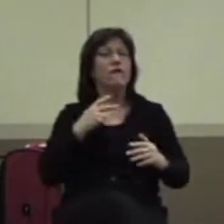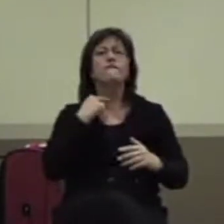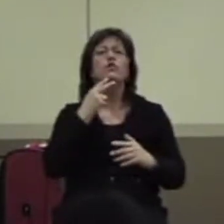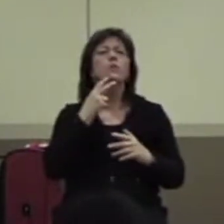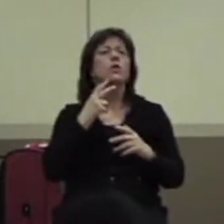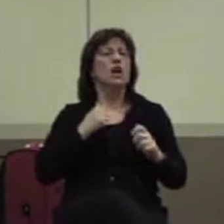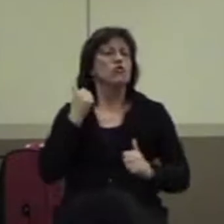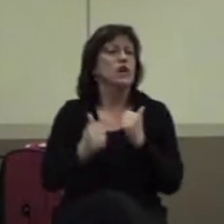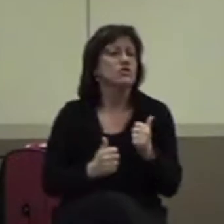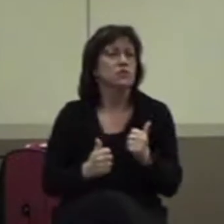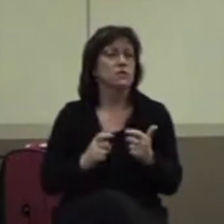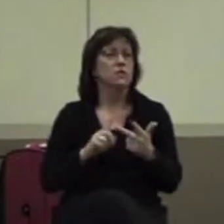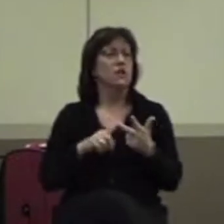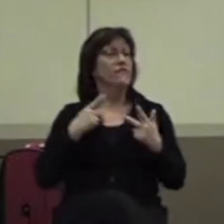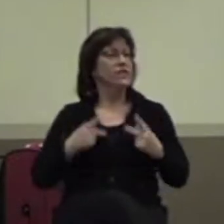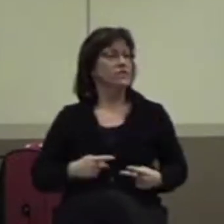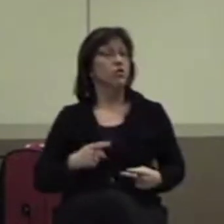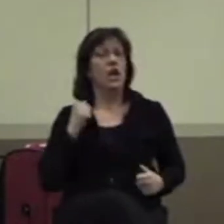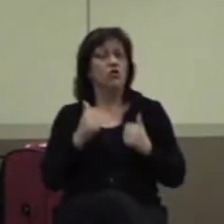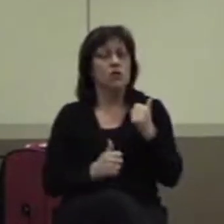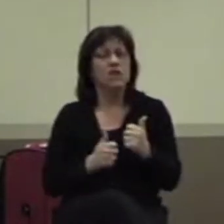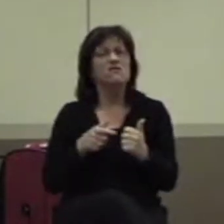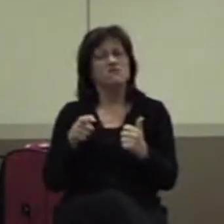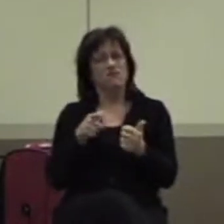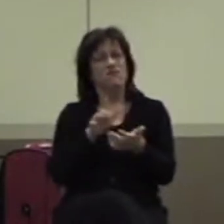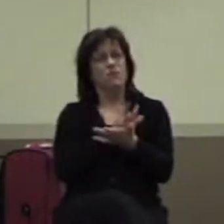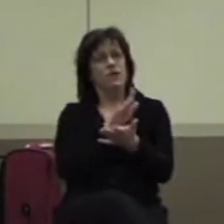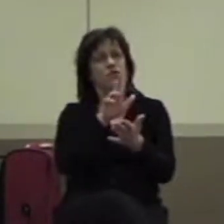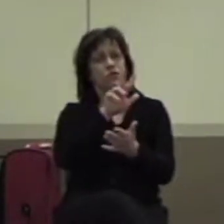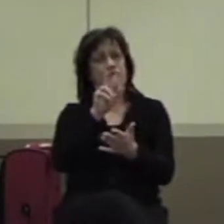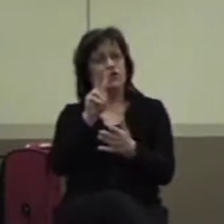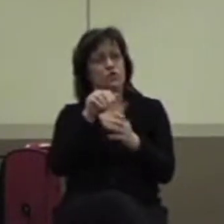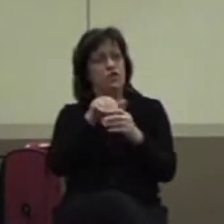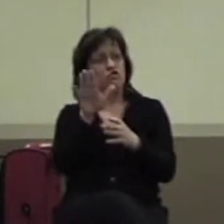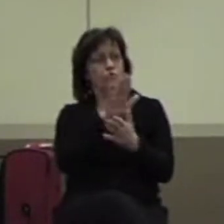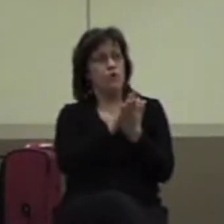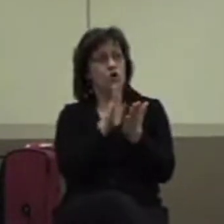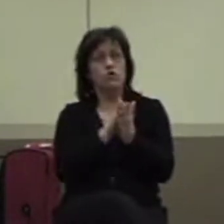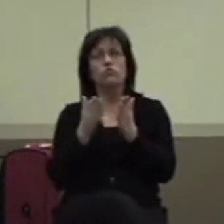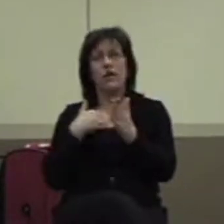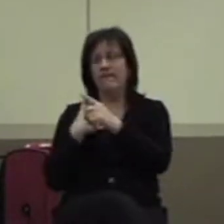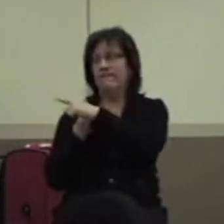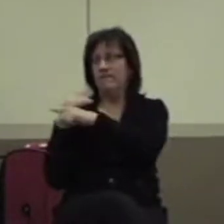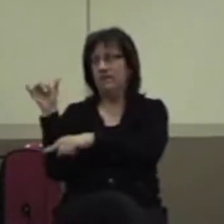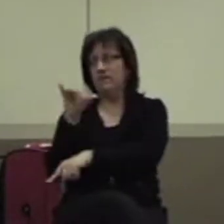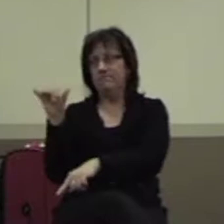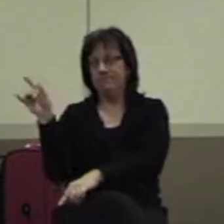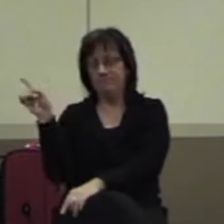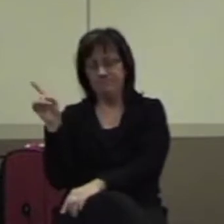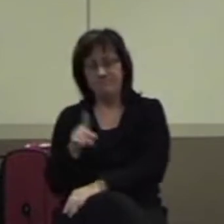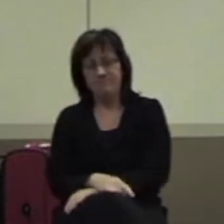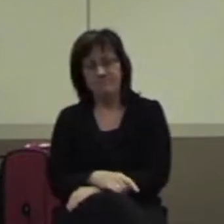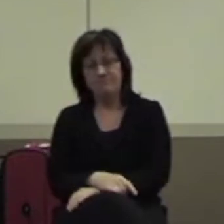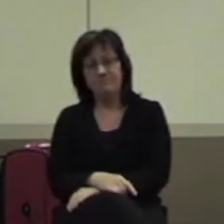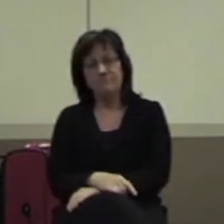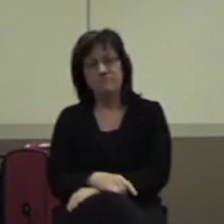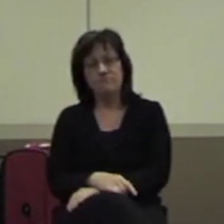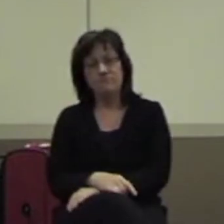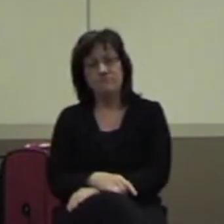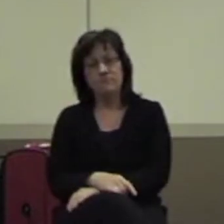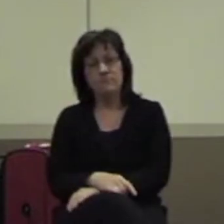physical aggression, and you have this on page 32 in your book, so you'll be able to look at this.